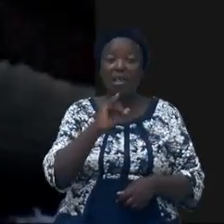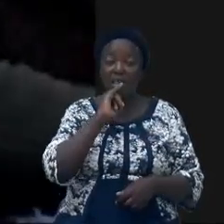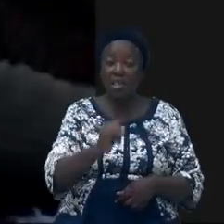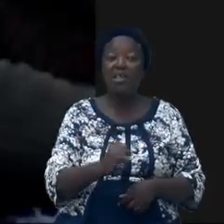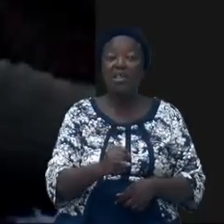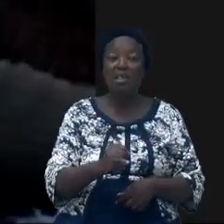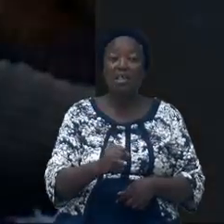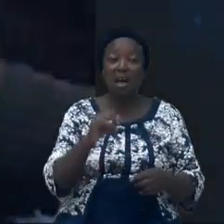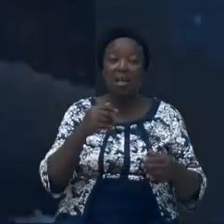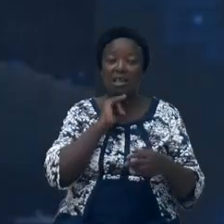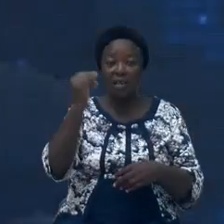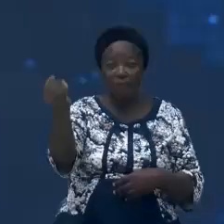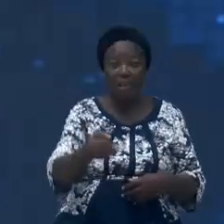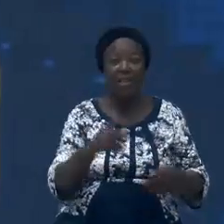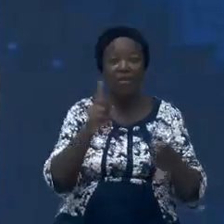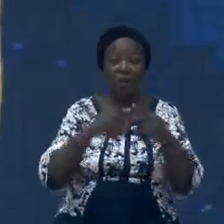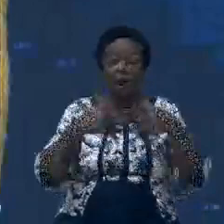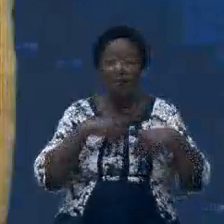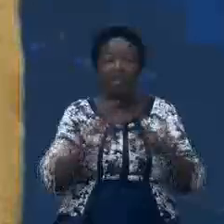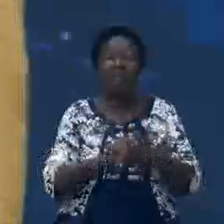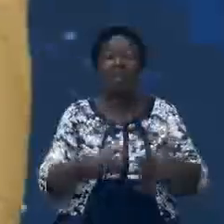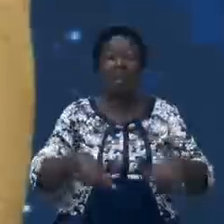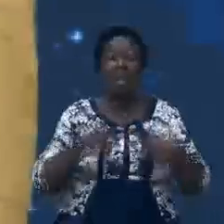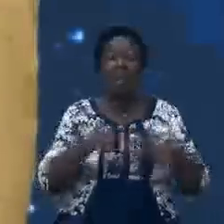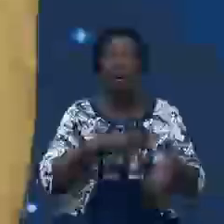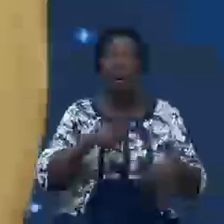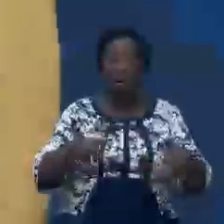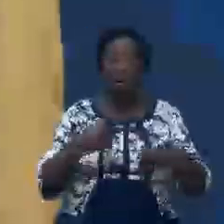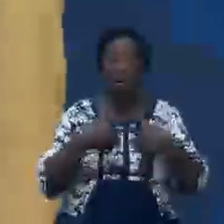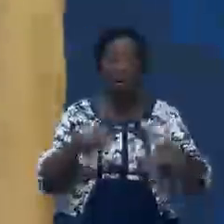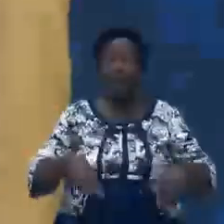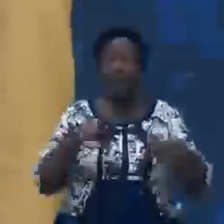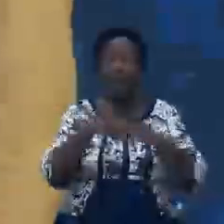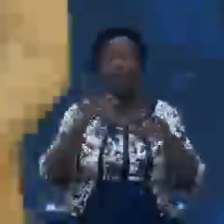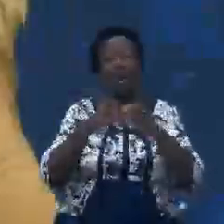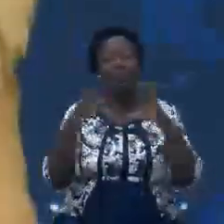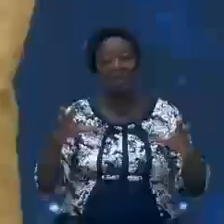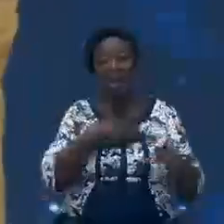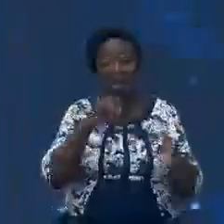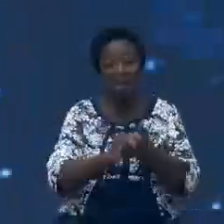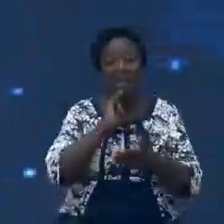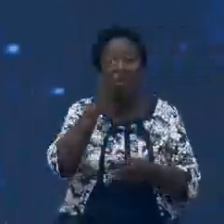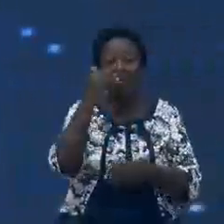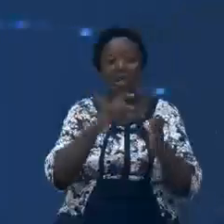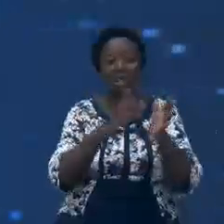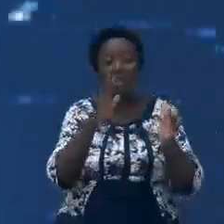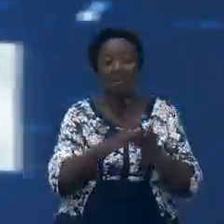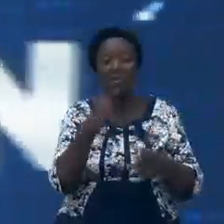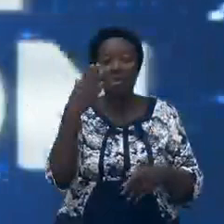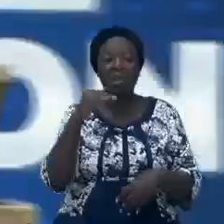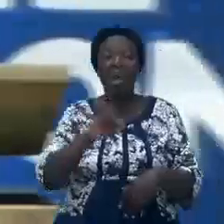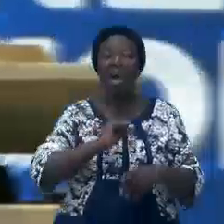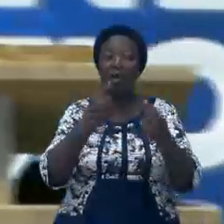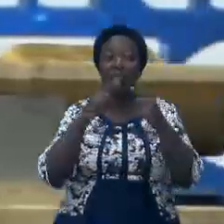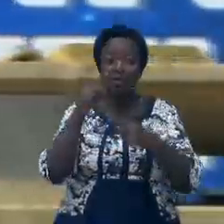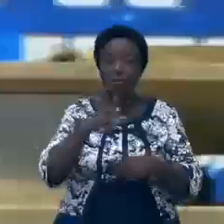is invited. Everyone can have the life. Life in abundance. That's why Jesus said, I